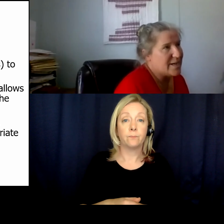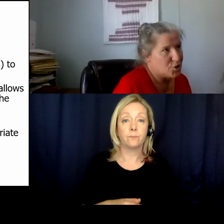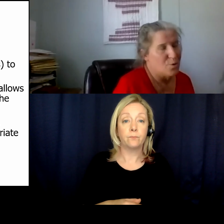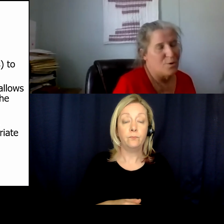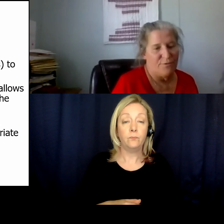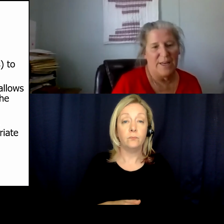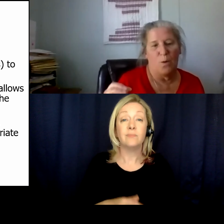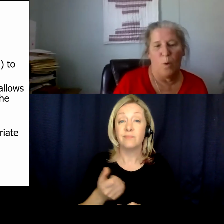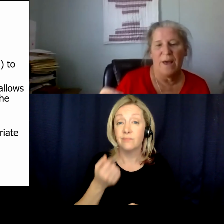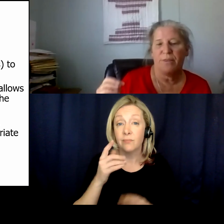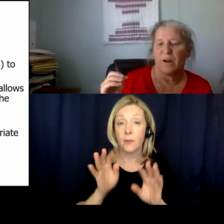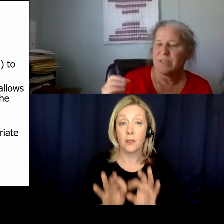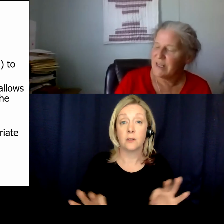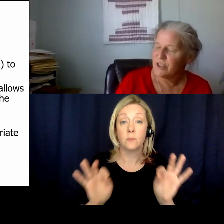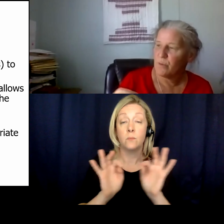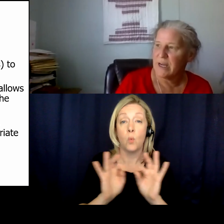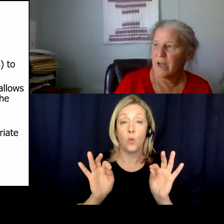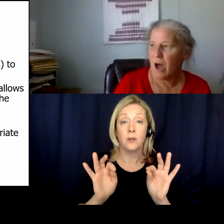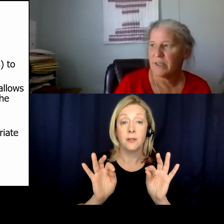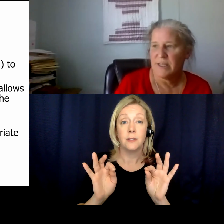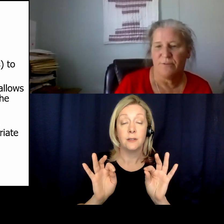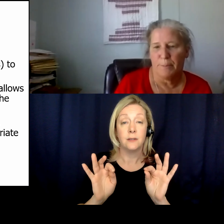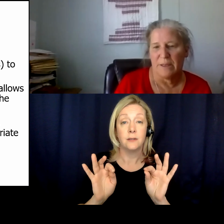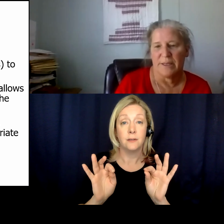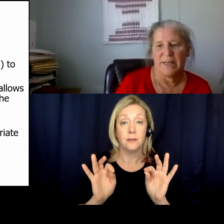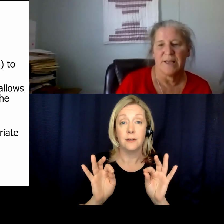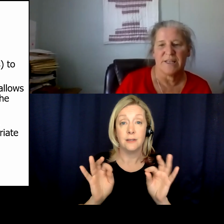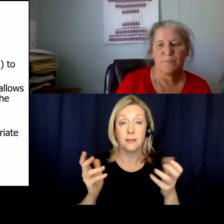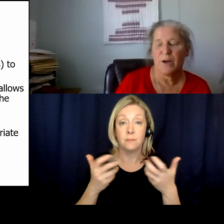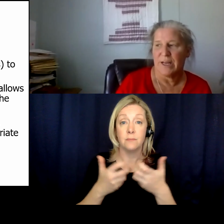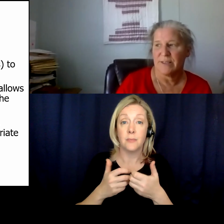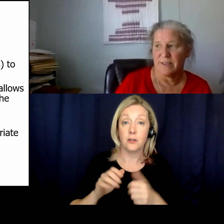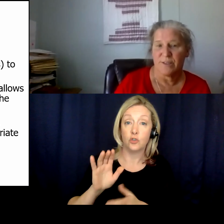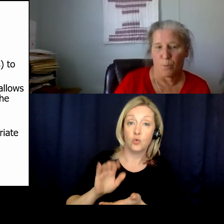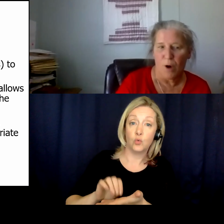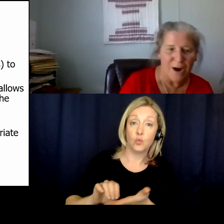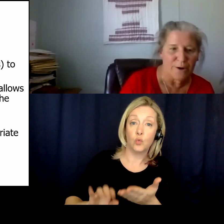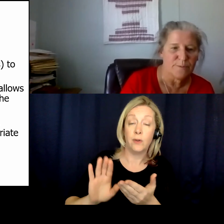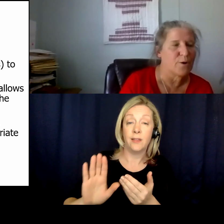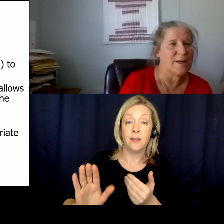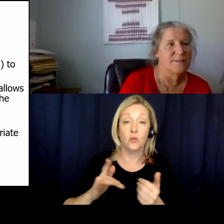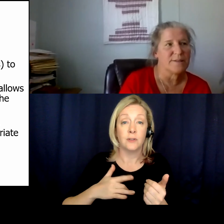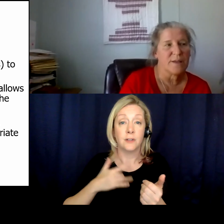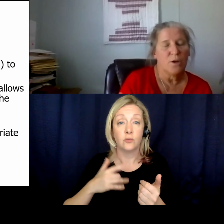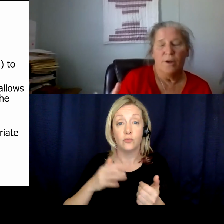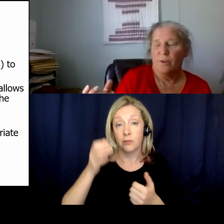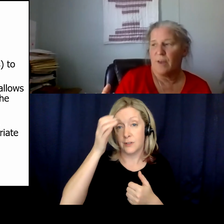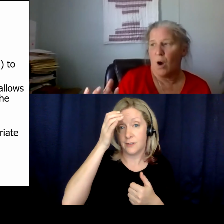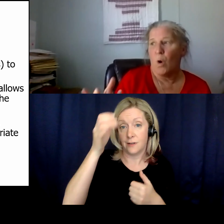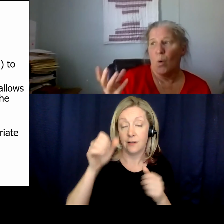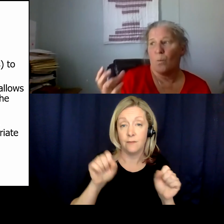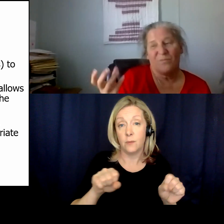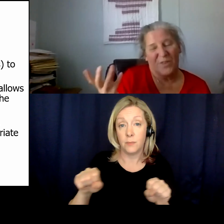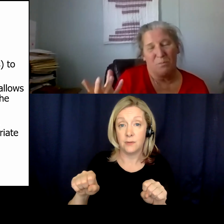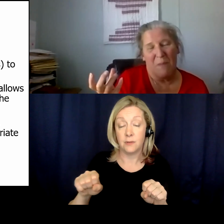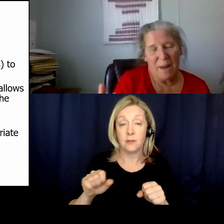to make sure to fit it with their sensory and cognitive abilities and experiences, their prior experiences.